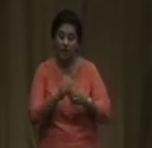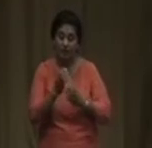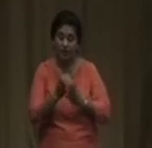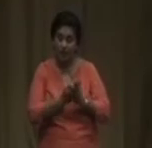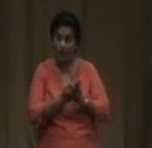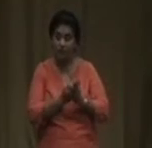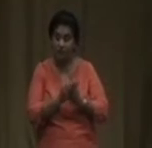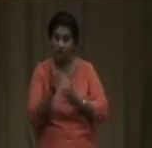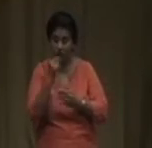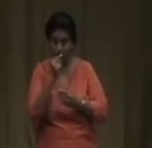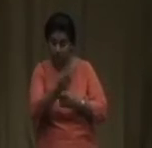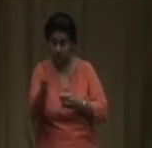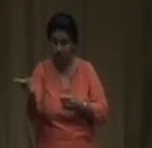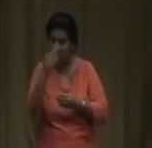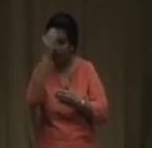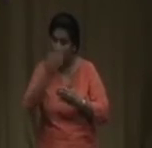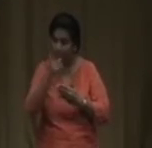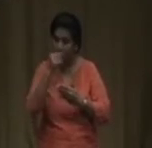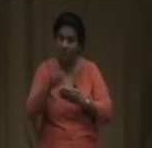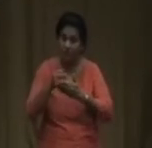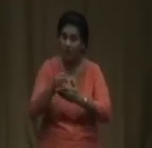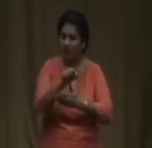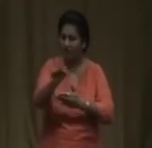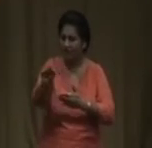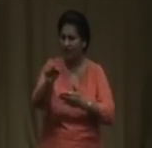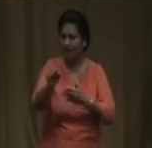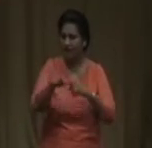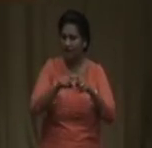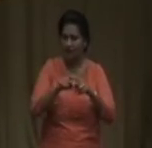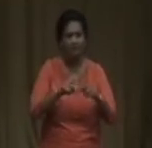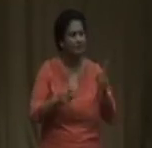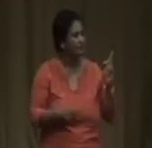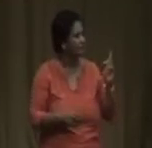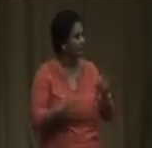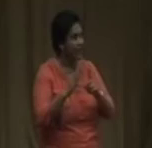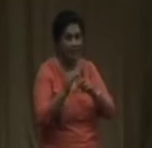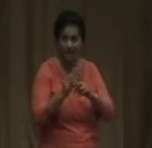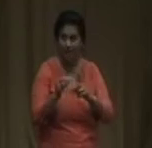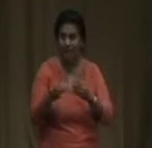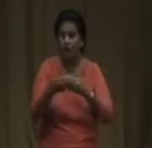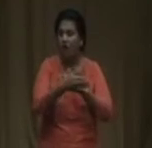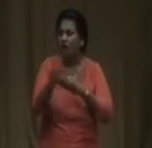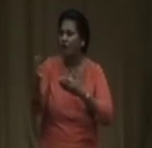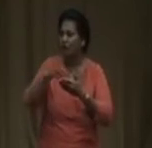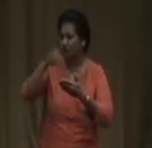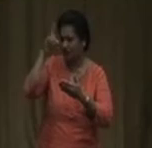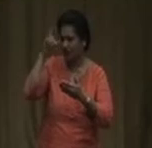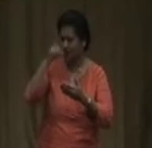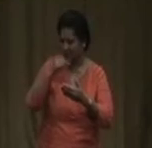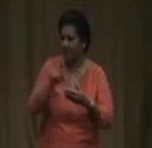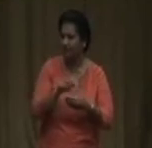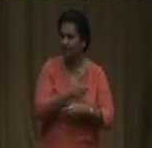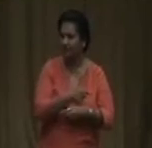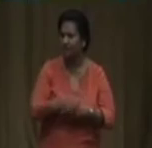them support their learning. So an interesting example of something that open can do that closed can't